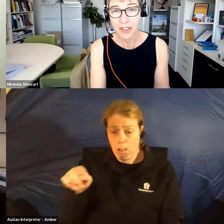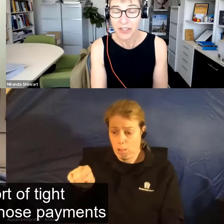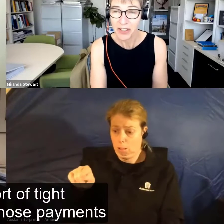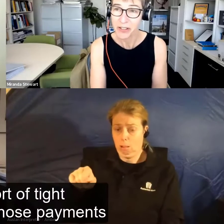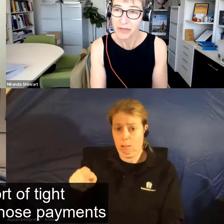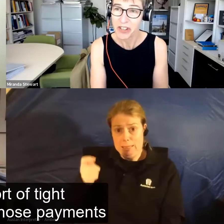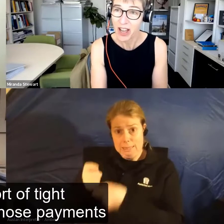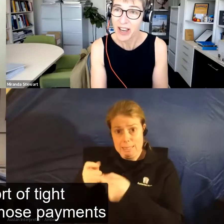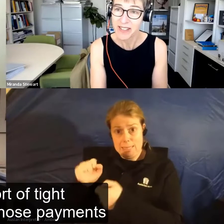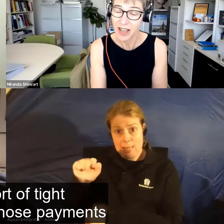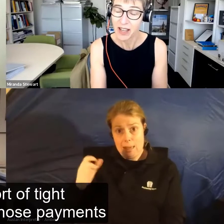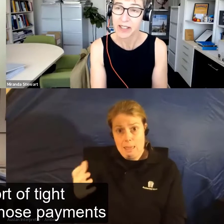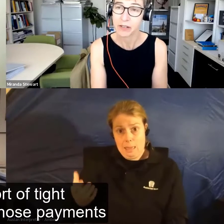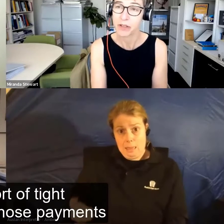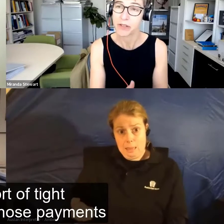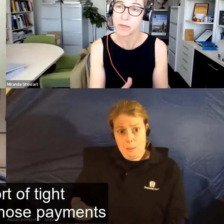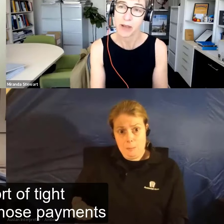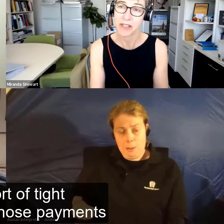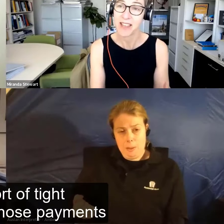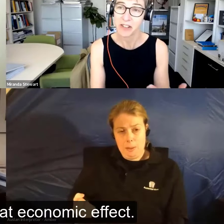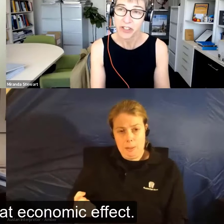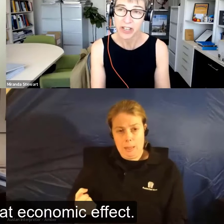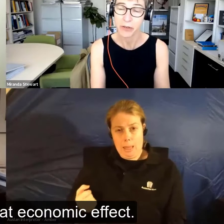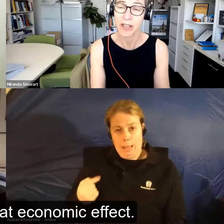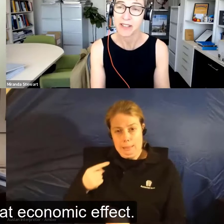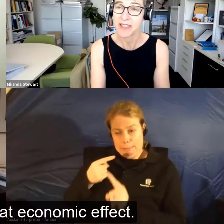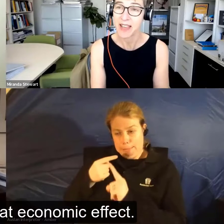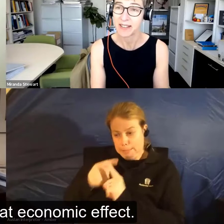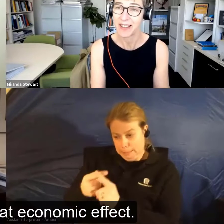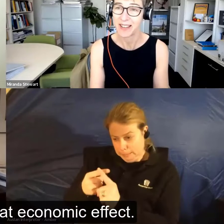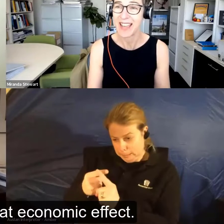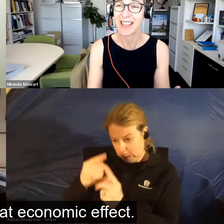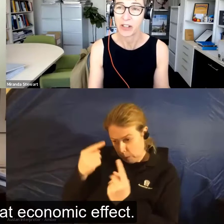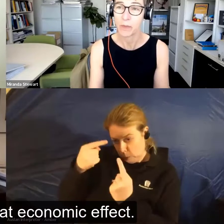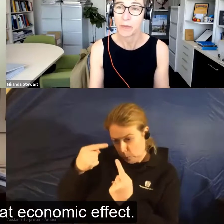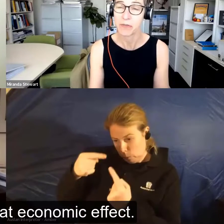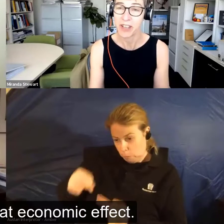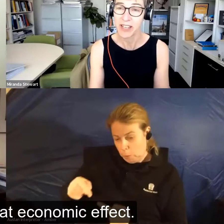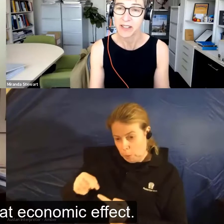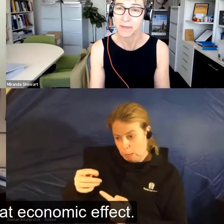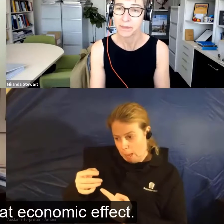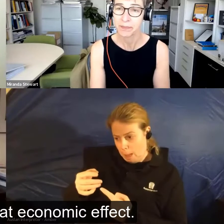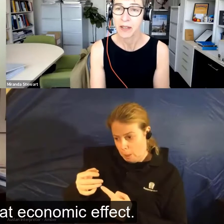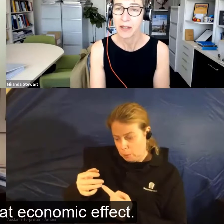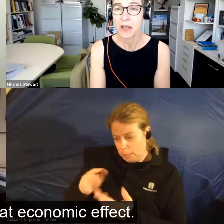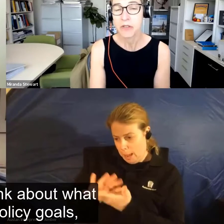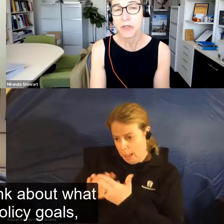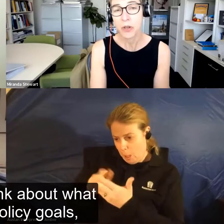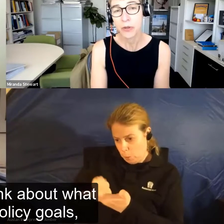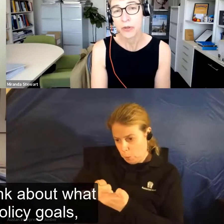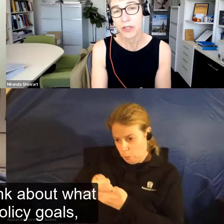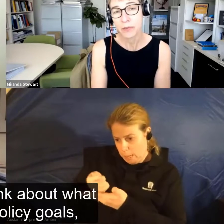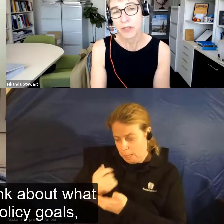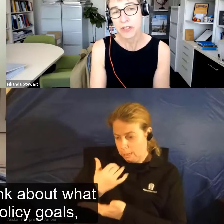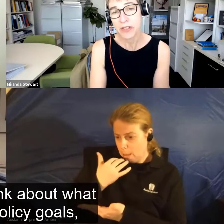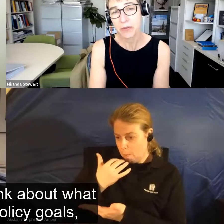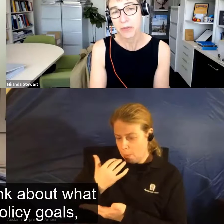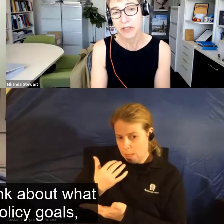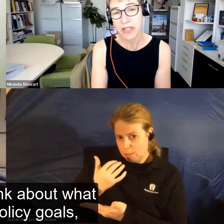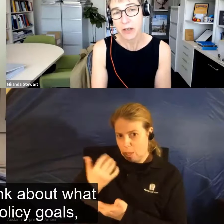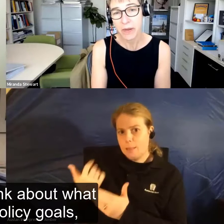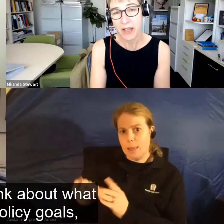that sort of tight targeting of those payments that generates that economic effect. So if